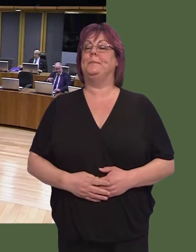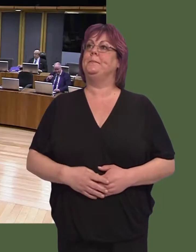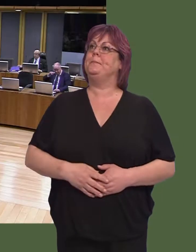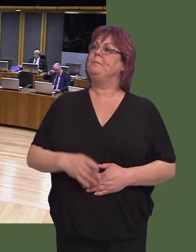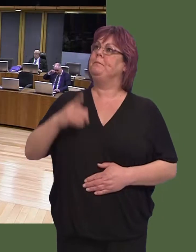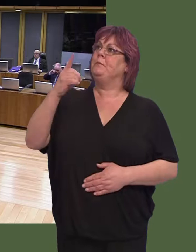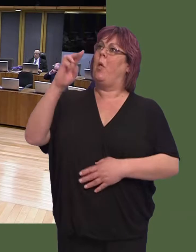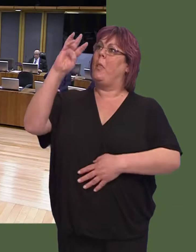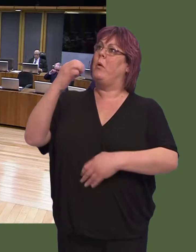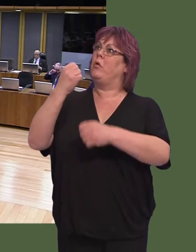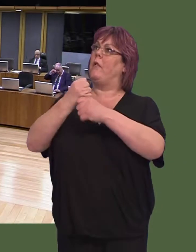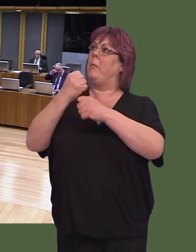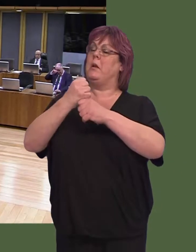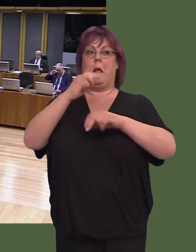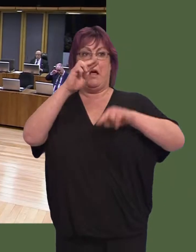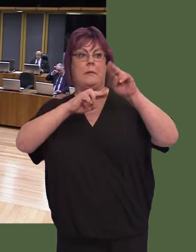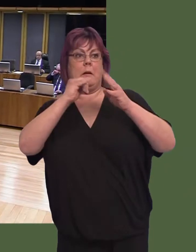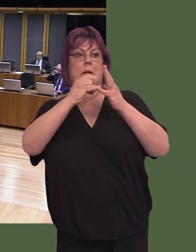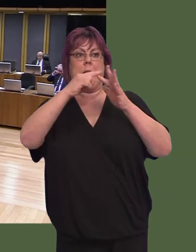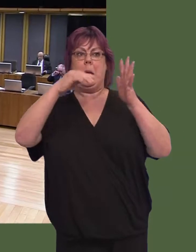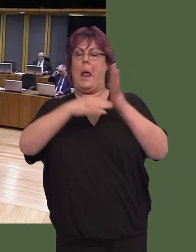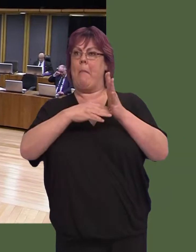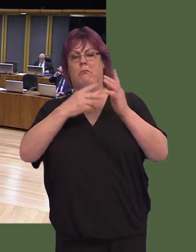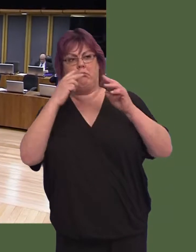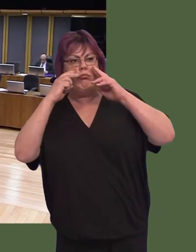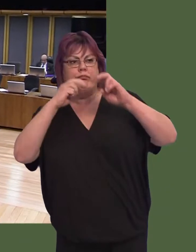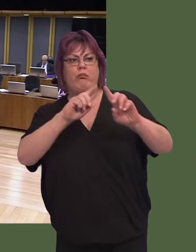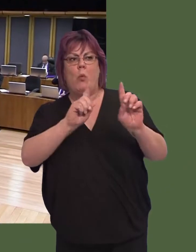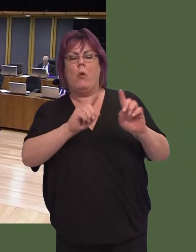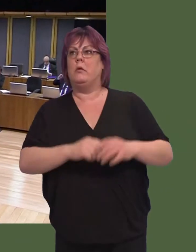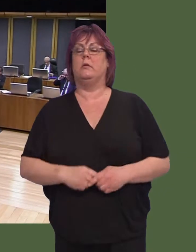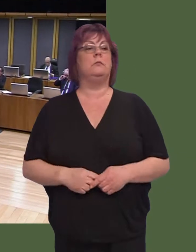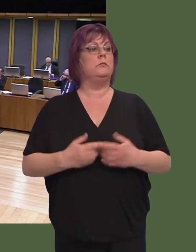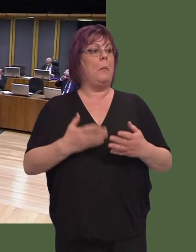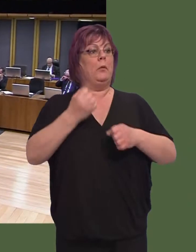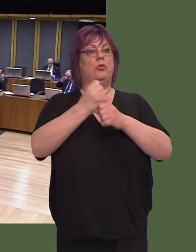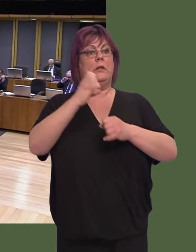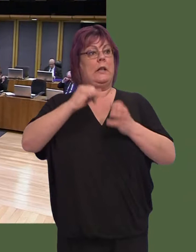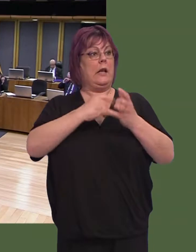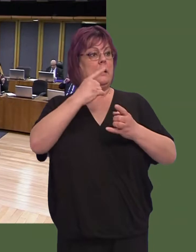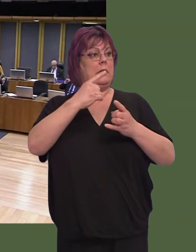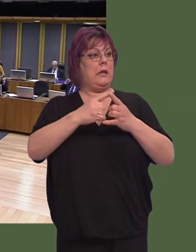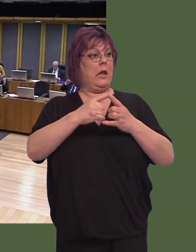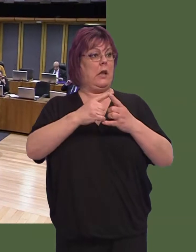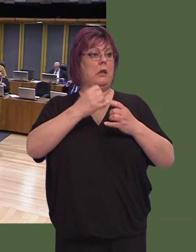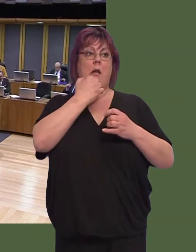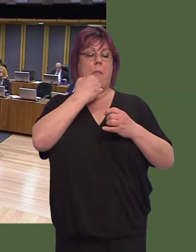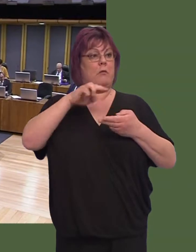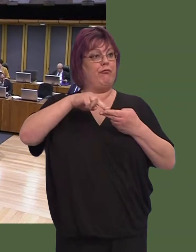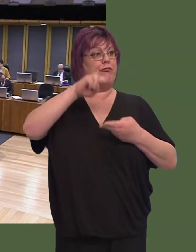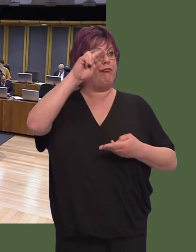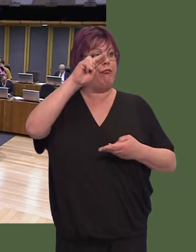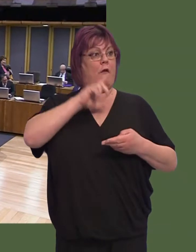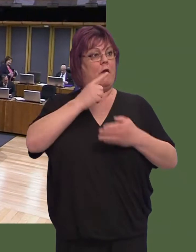Rees. What assessment has the Welsh Government made of the take-up of STEM subjects in Wales? Well, GCSE entries were up across all individual